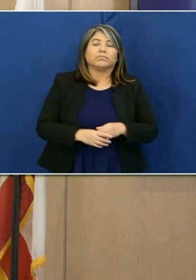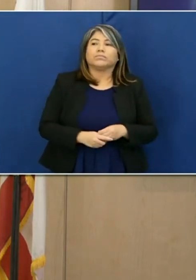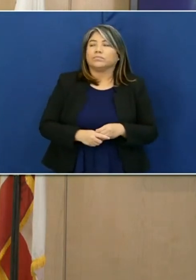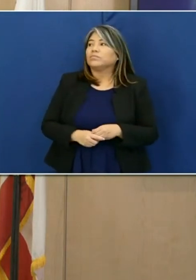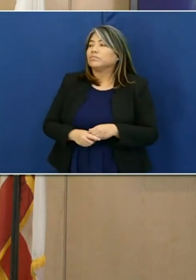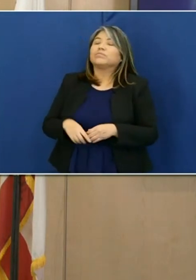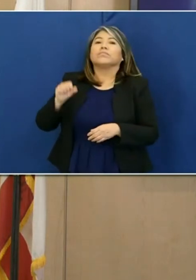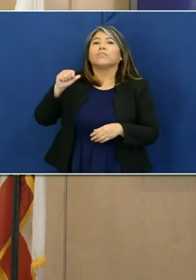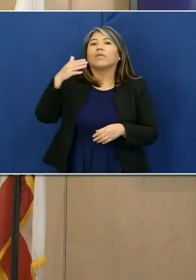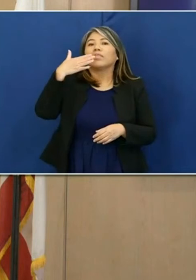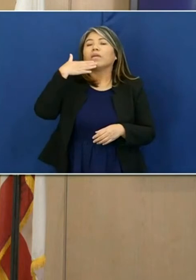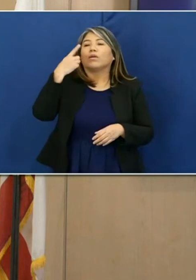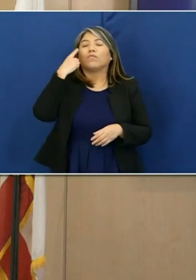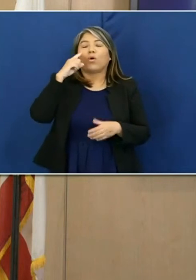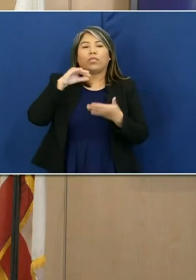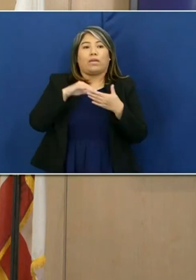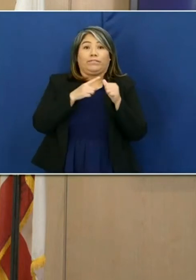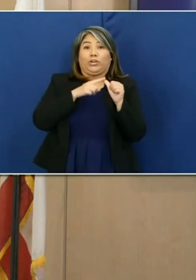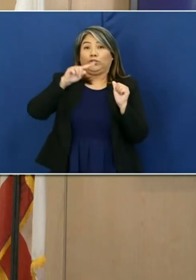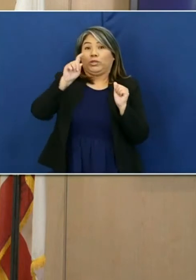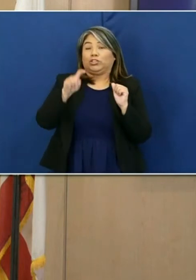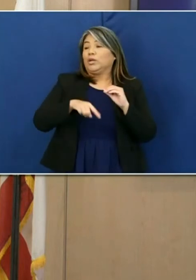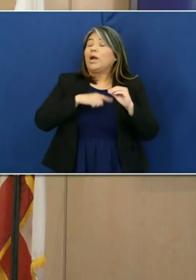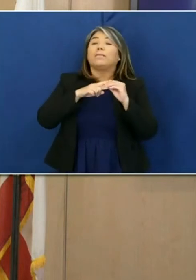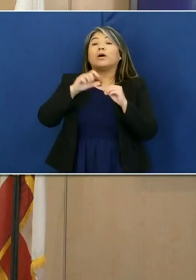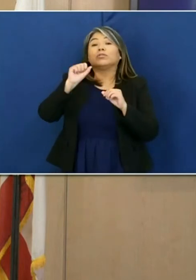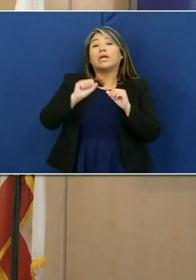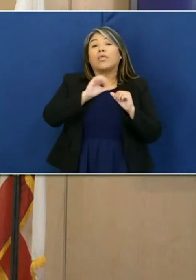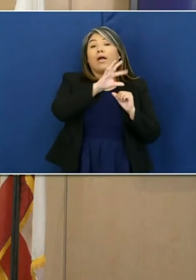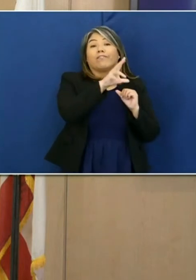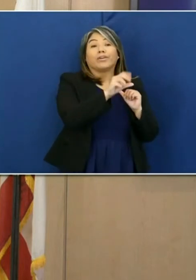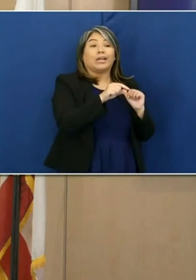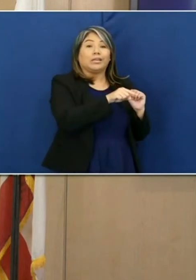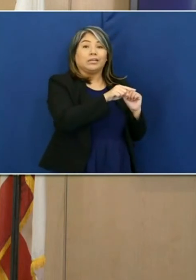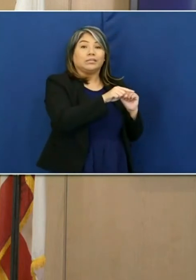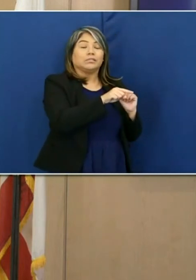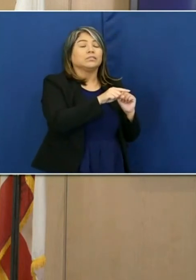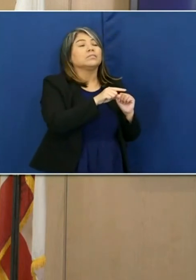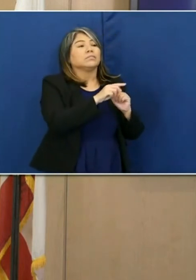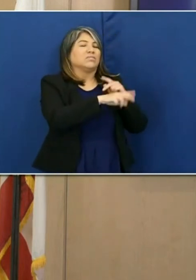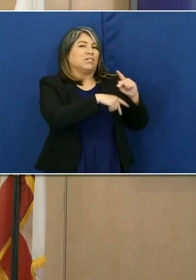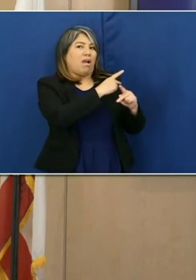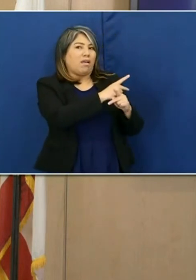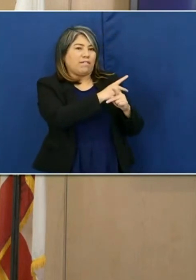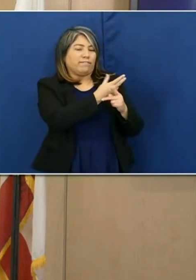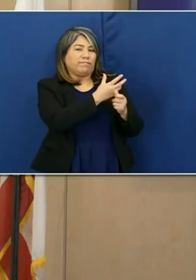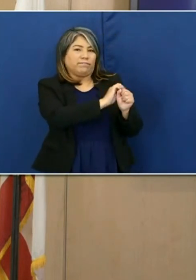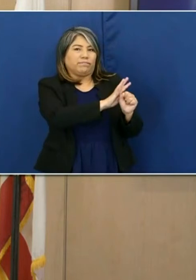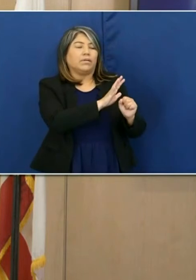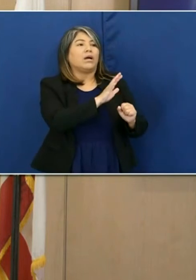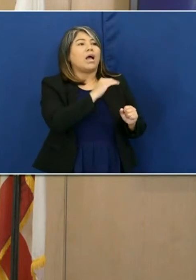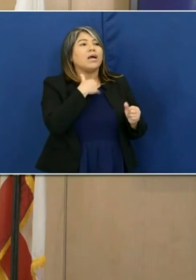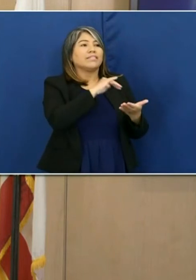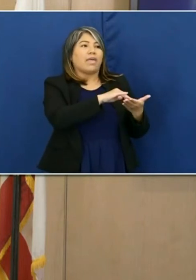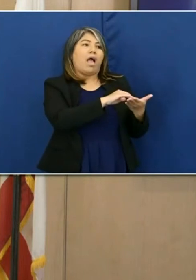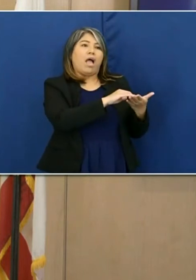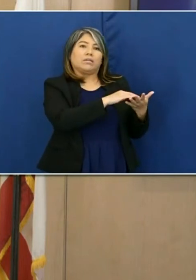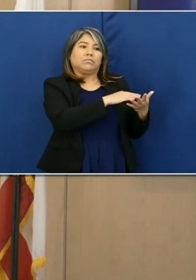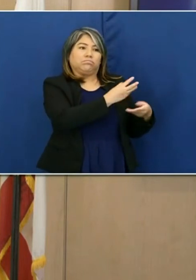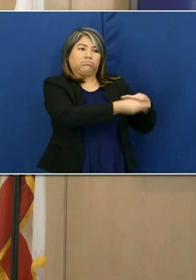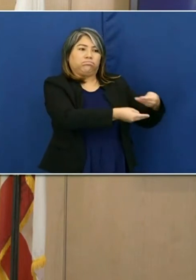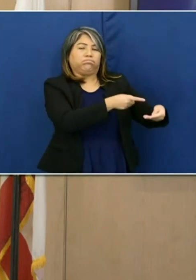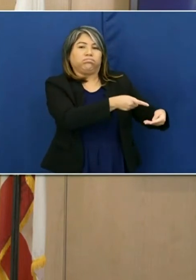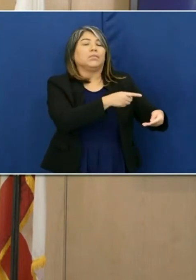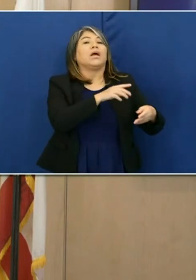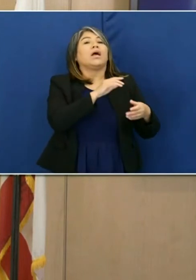Yeah, thank you. So to answer the first question about the South African variant, so it has, South African lineage, it has one of the